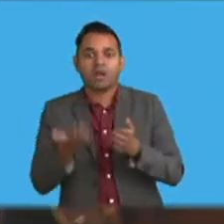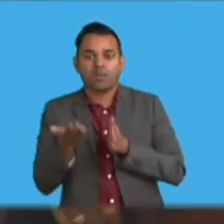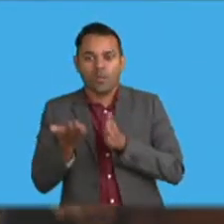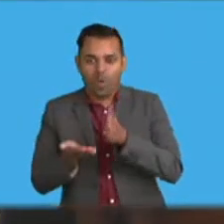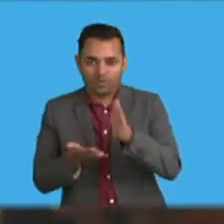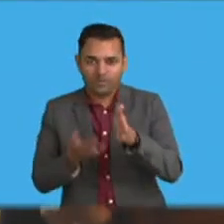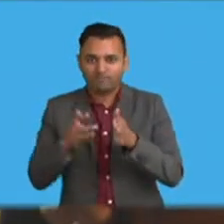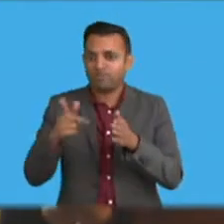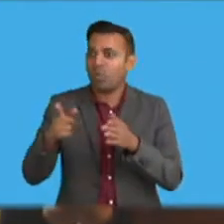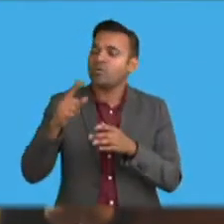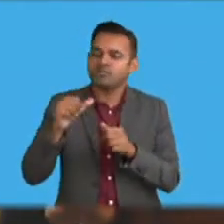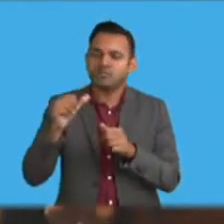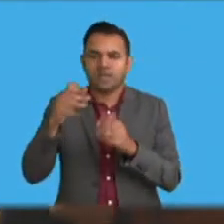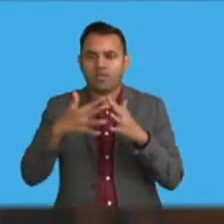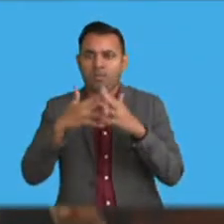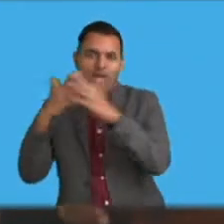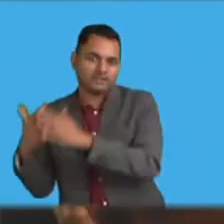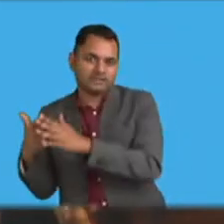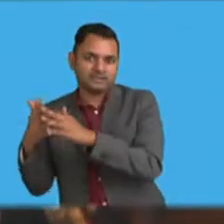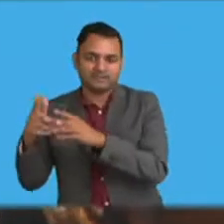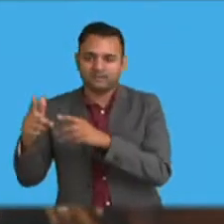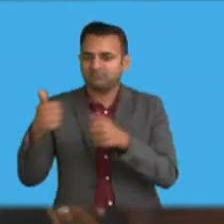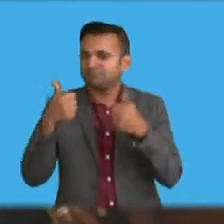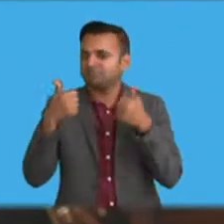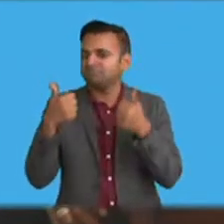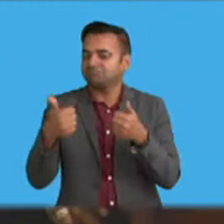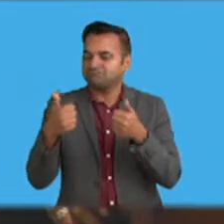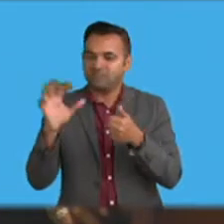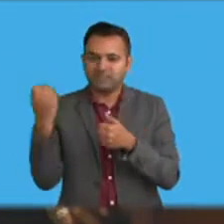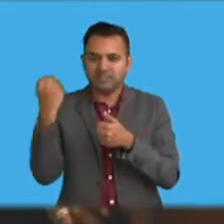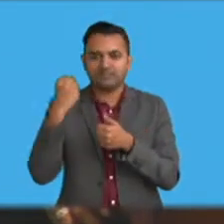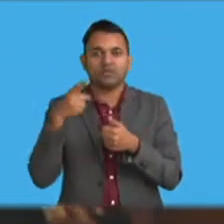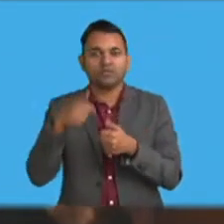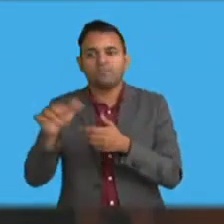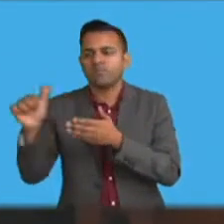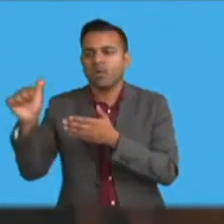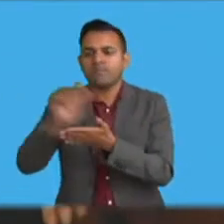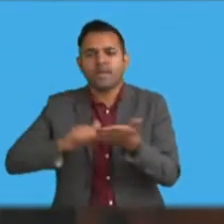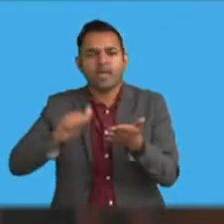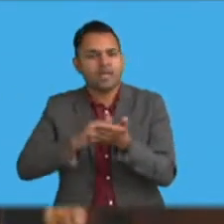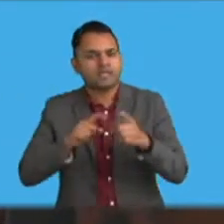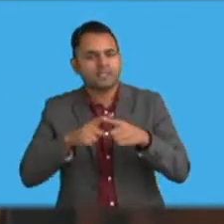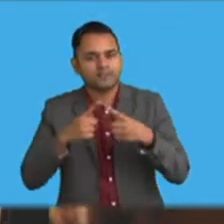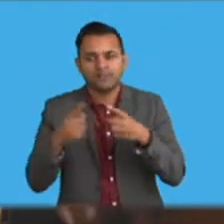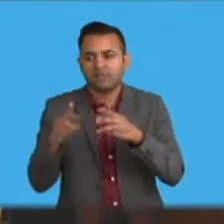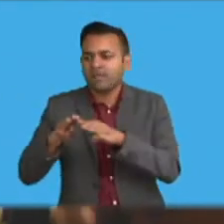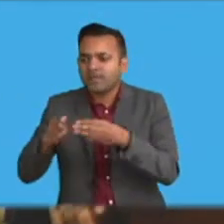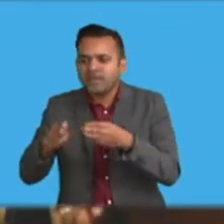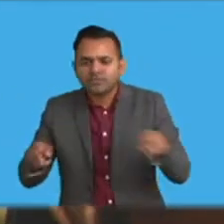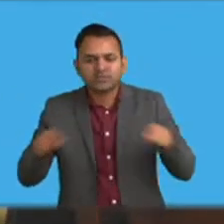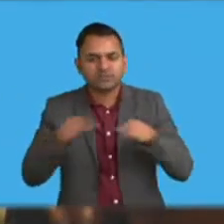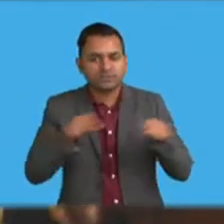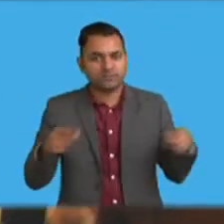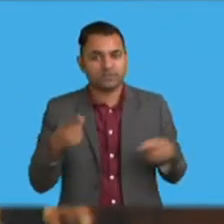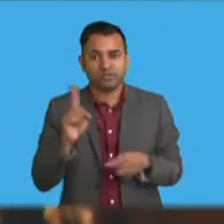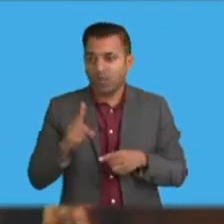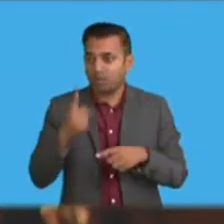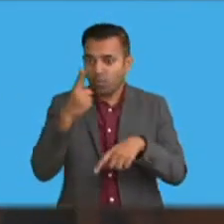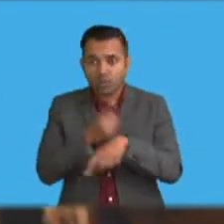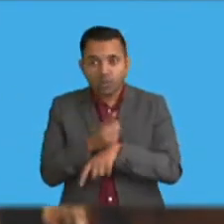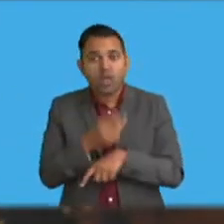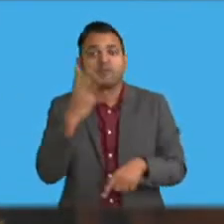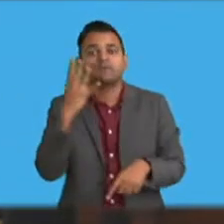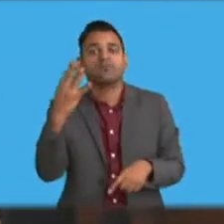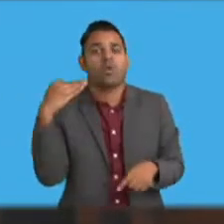grant, he has purchased $1,000 of additional farming materials, and today he earns a weekly income of $400